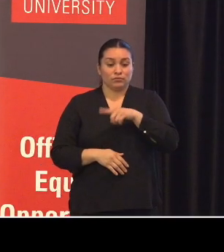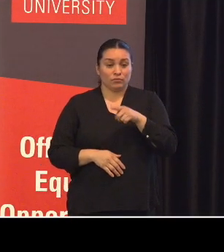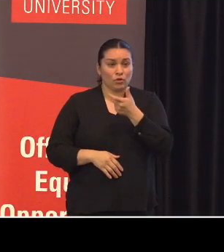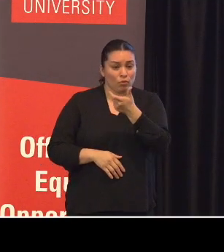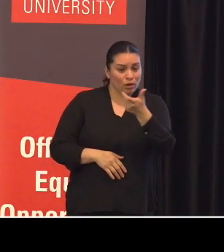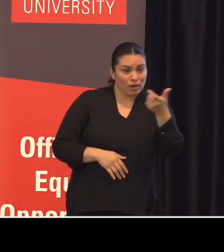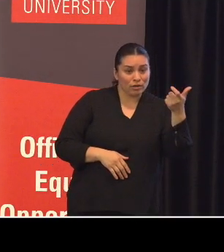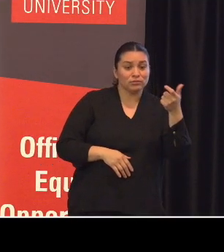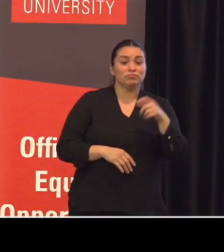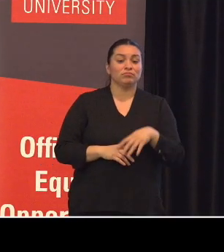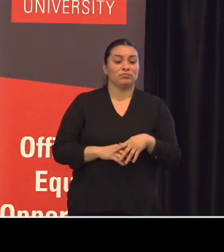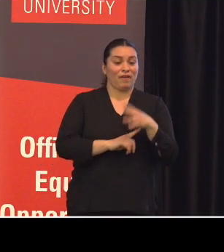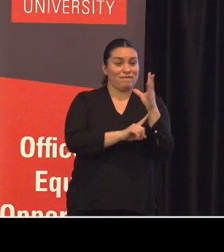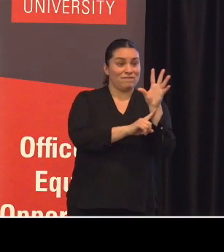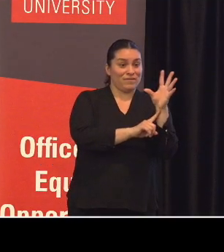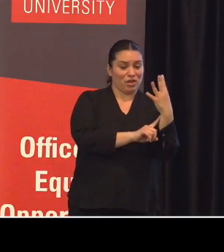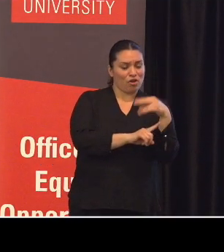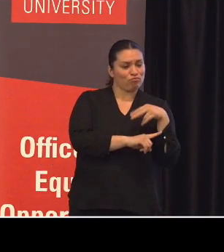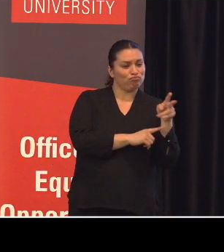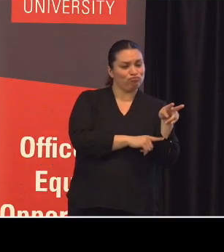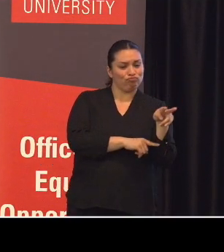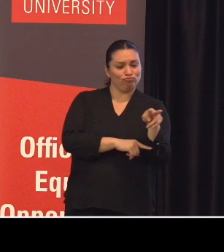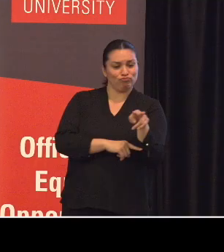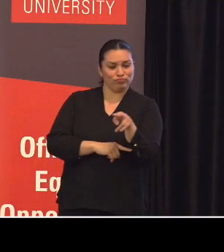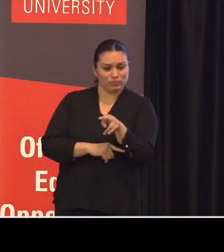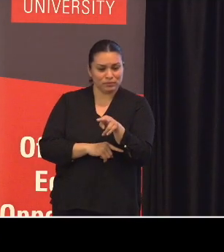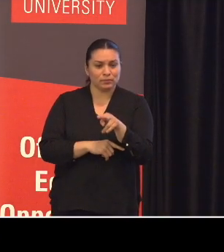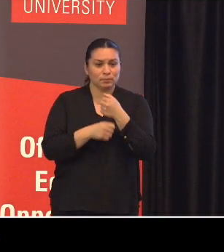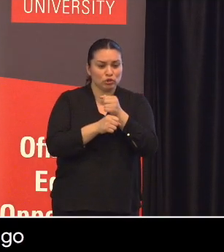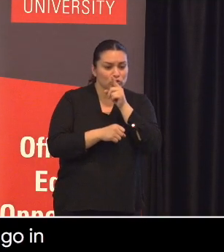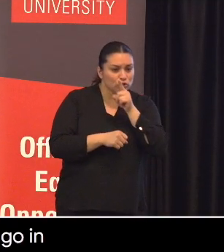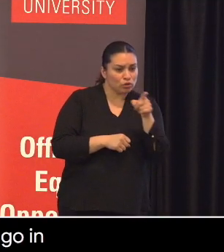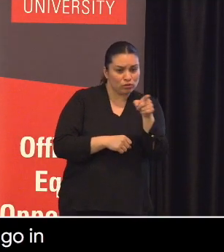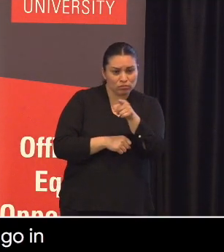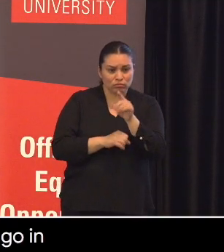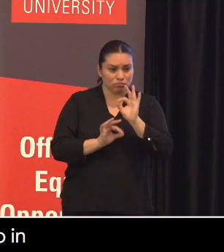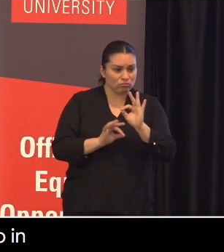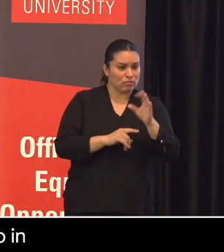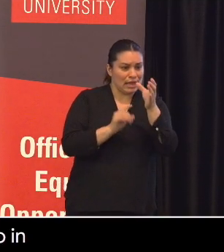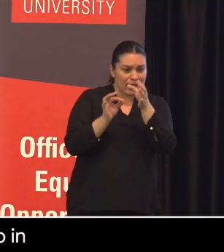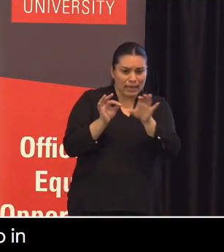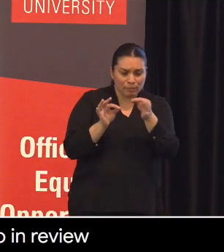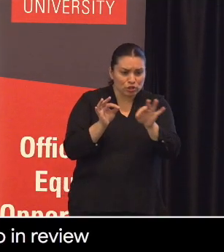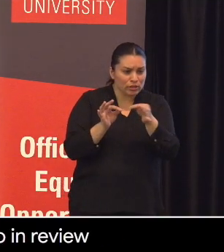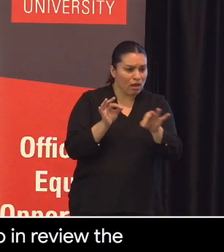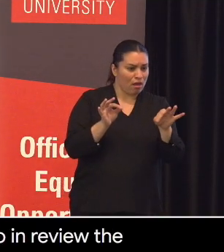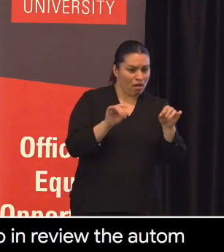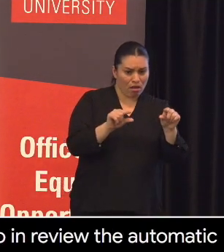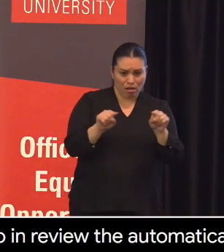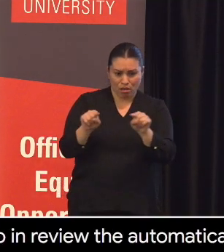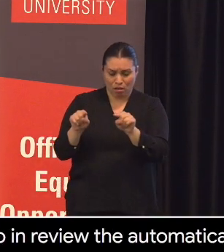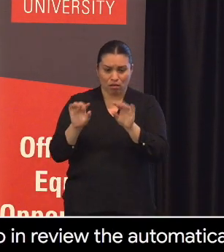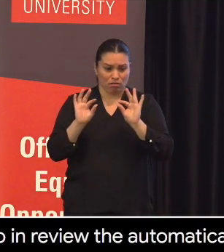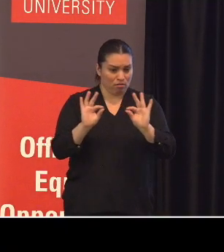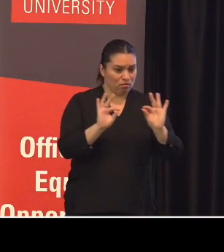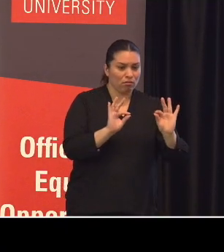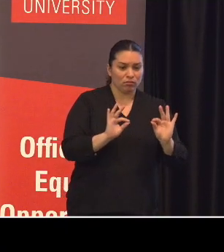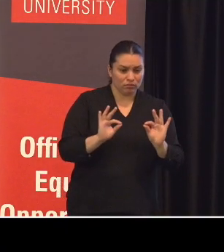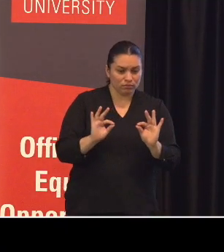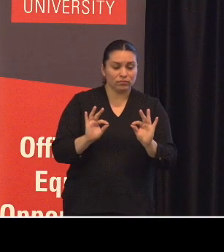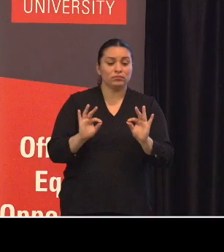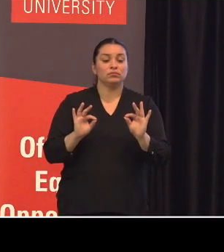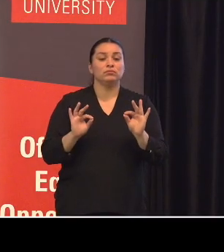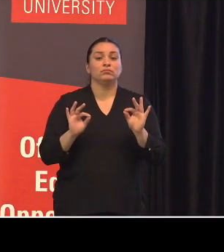that could be Google Meet, that could be Teams, and then go in, review the automatically created